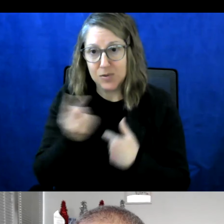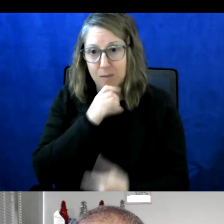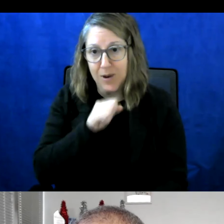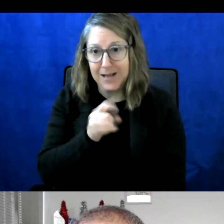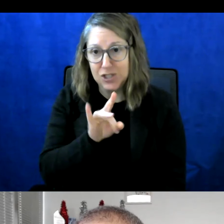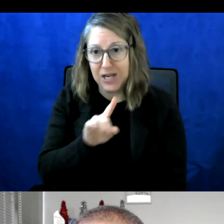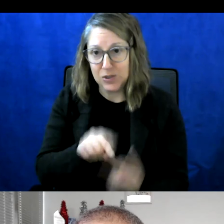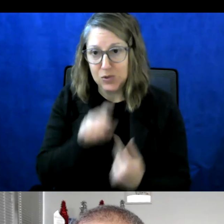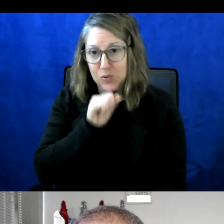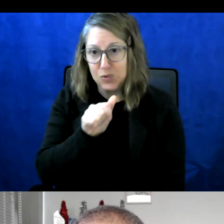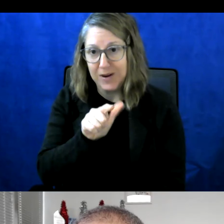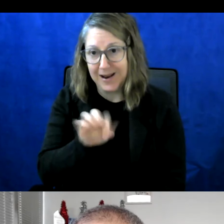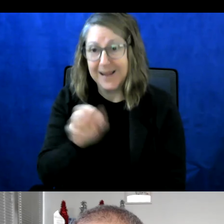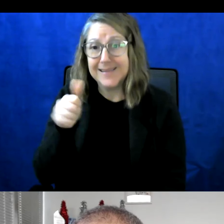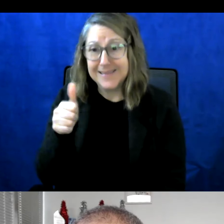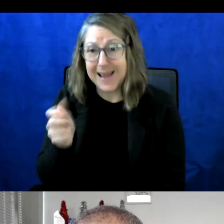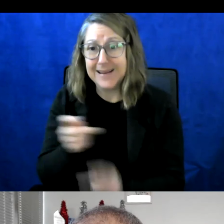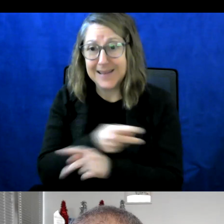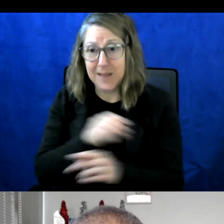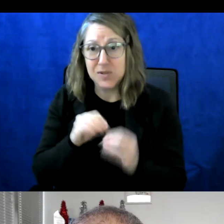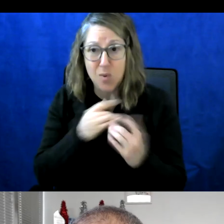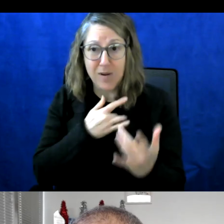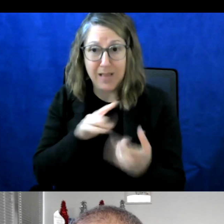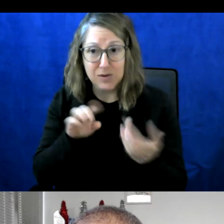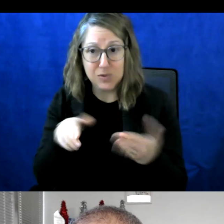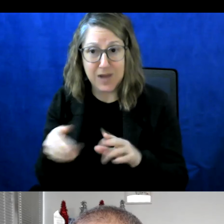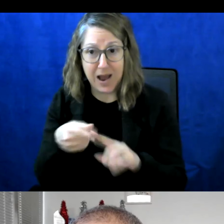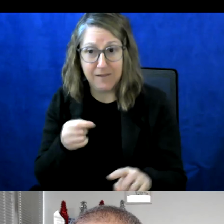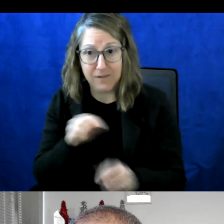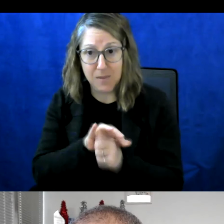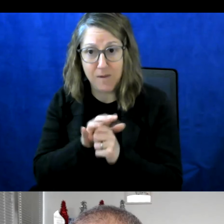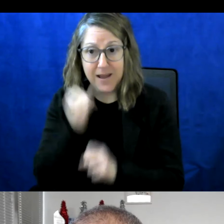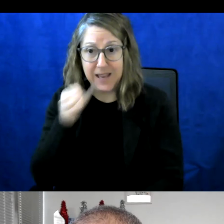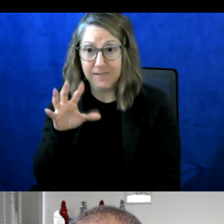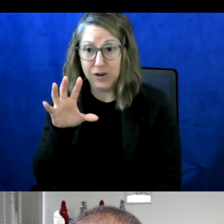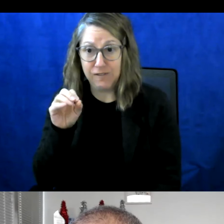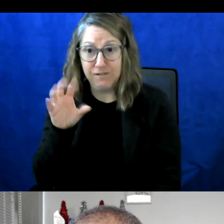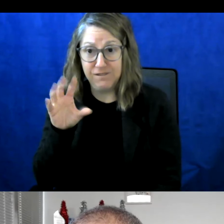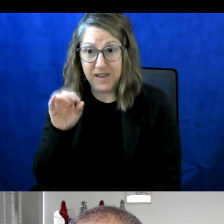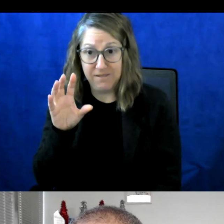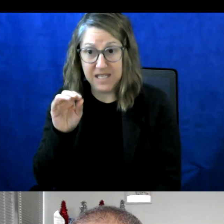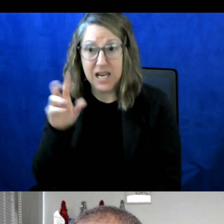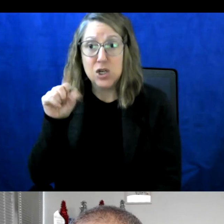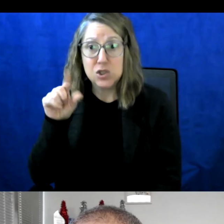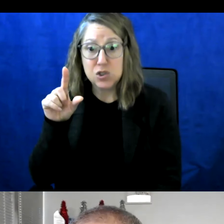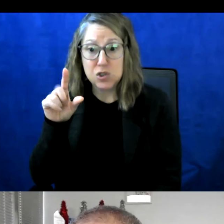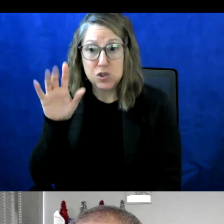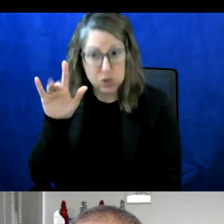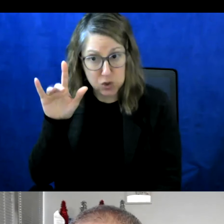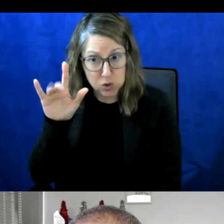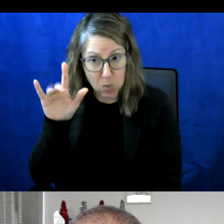to 29-year-old, 10 times more likely to die of COVID. If you're 50 years old, you're 25